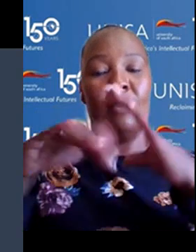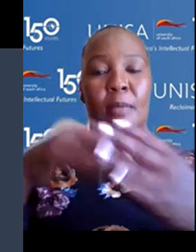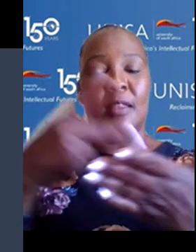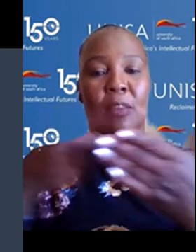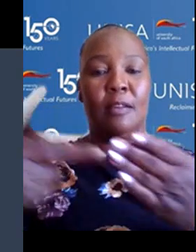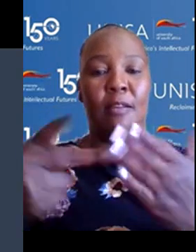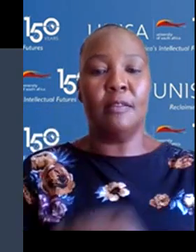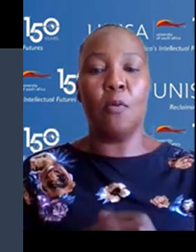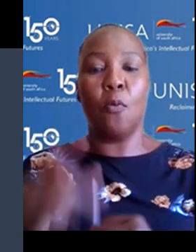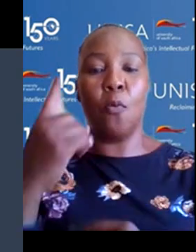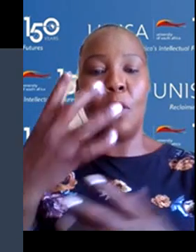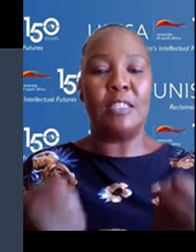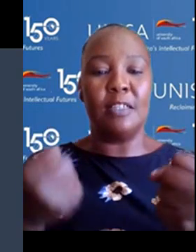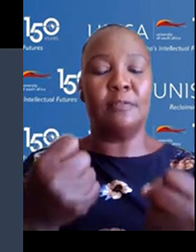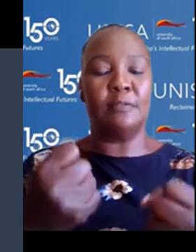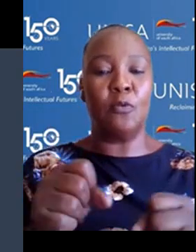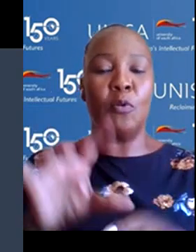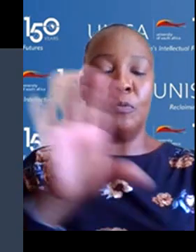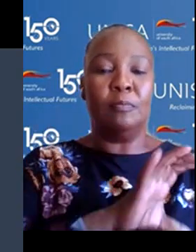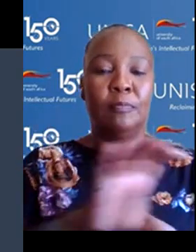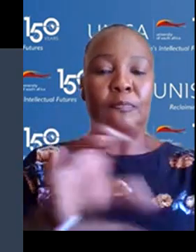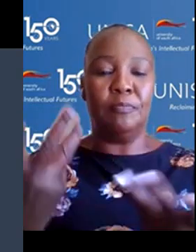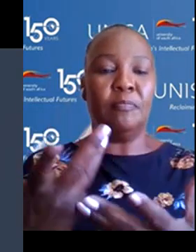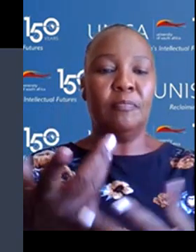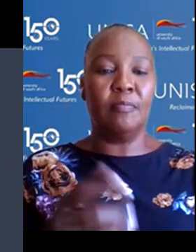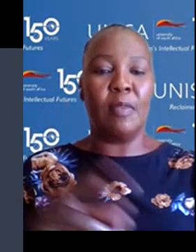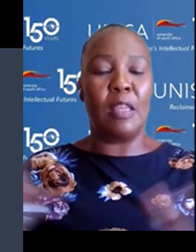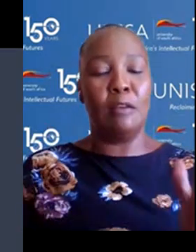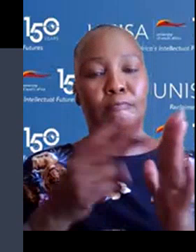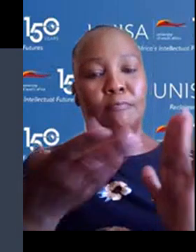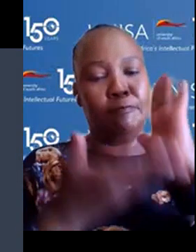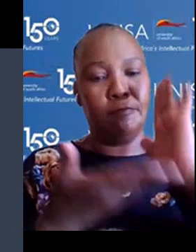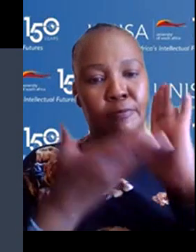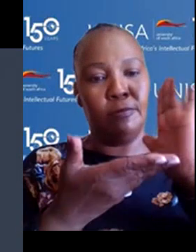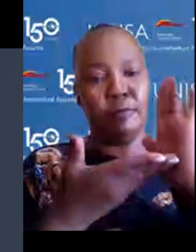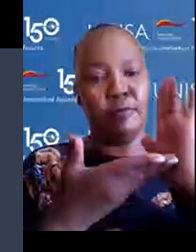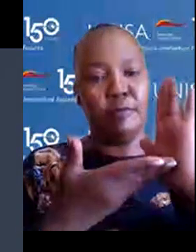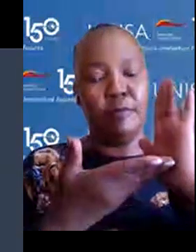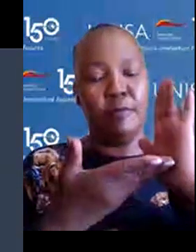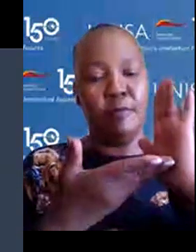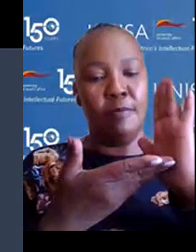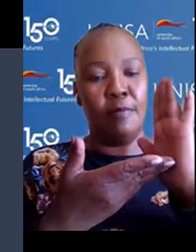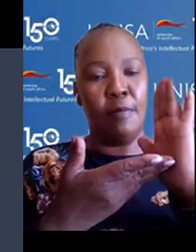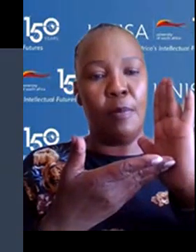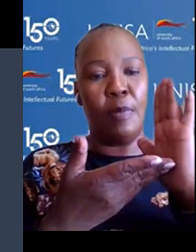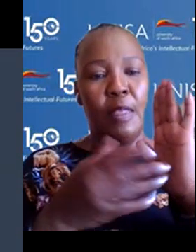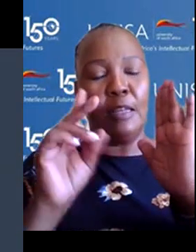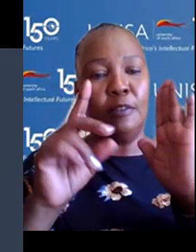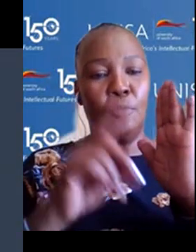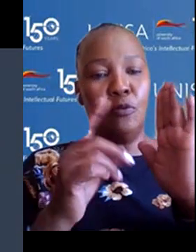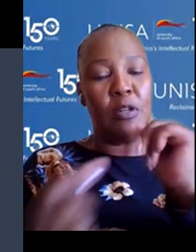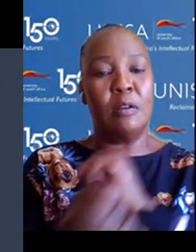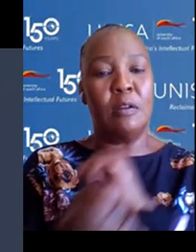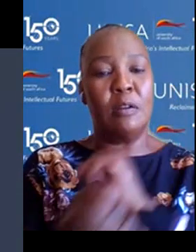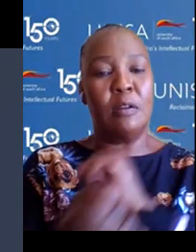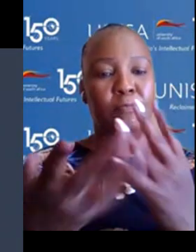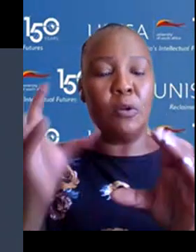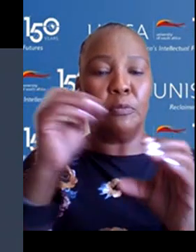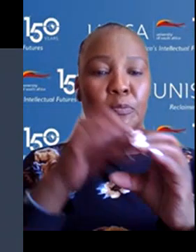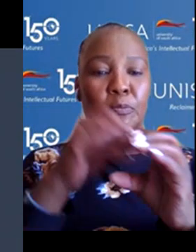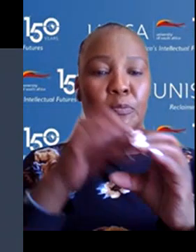OneDrive on the desktop, okay, it's going to look something like this. Again, what will happen is when you've installed